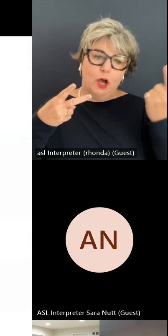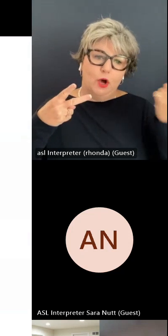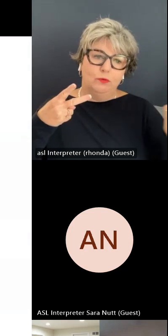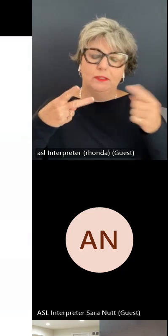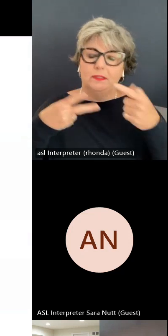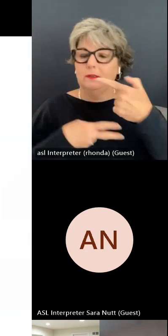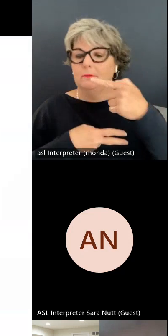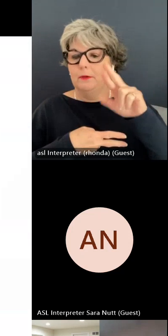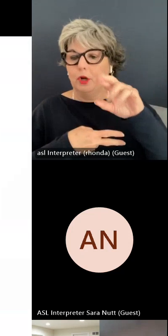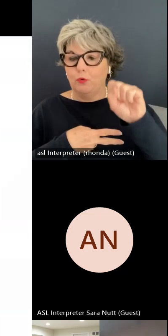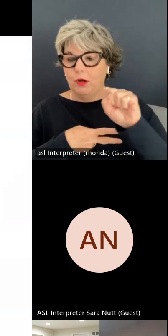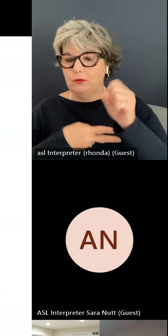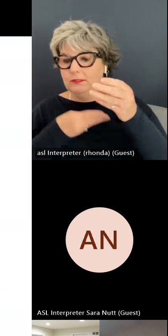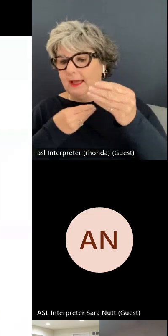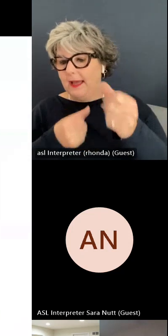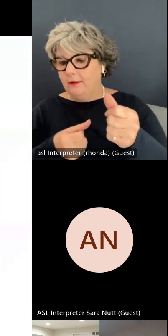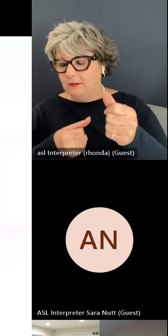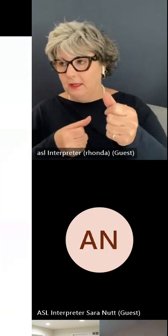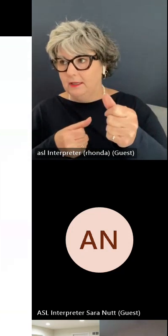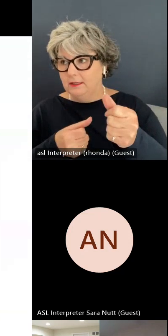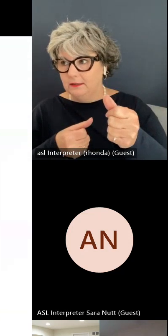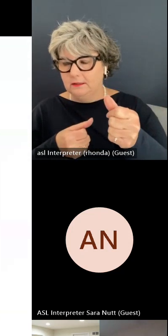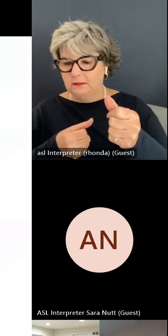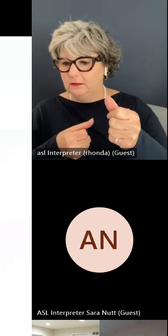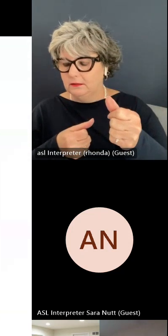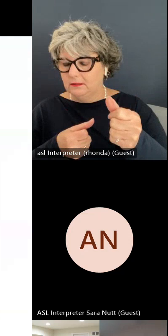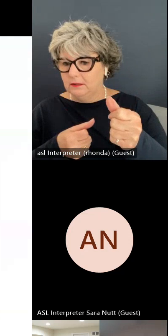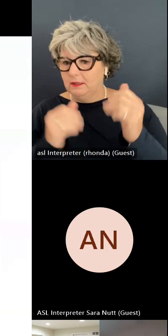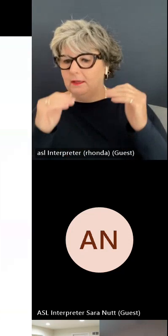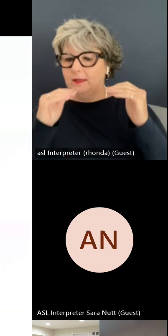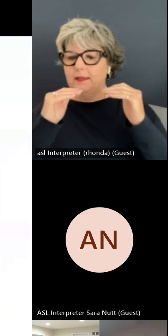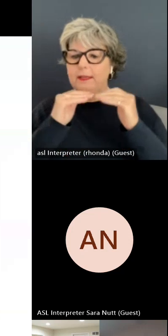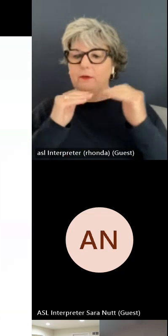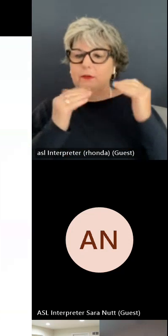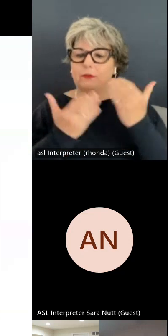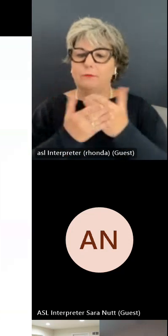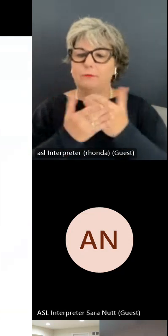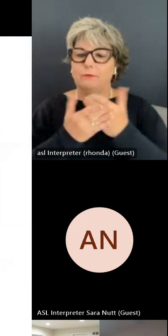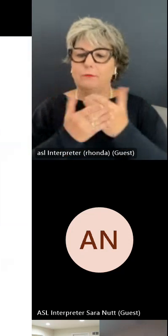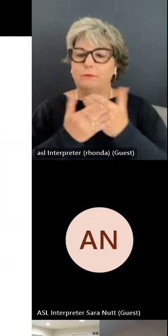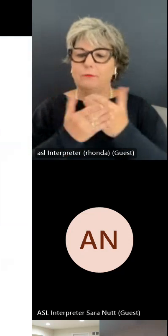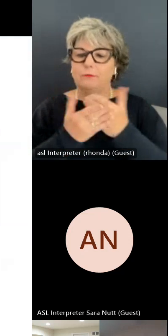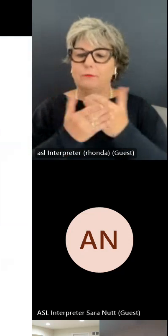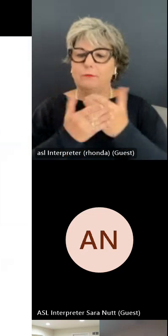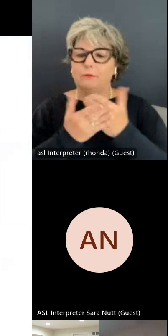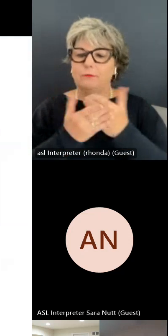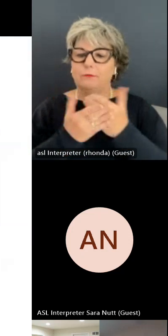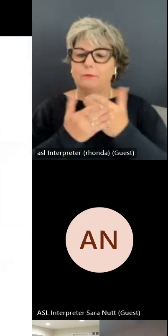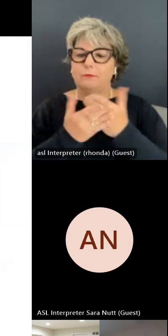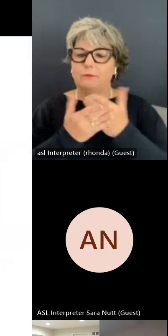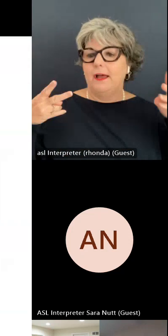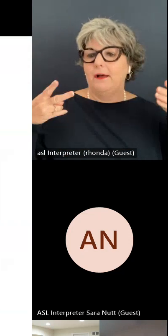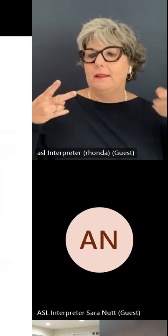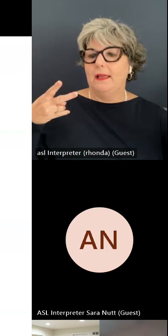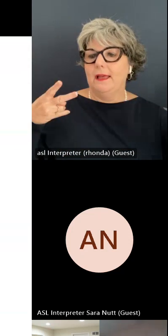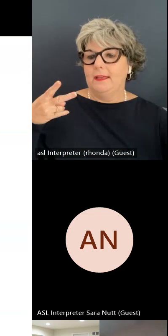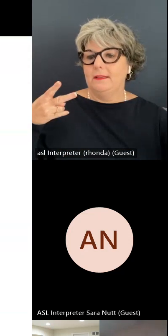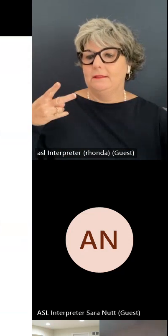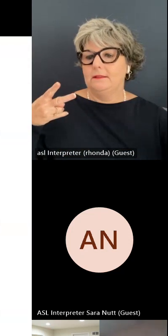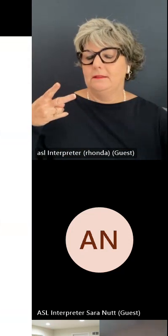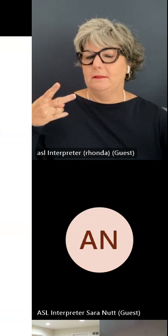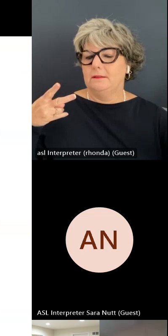gross outlays, which equals the outlays from new balances and outlays from balances.